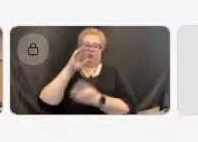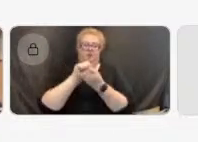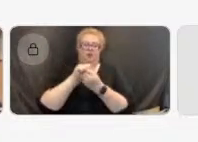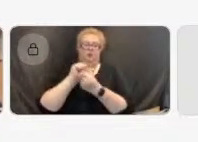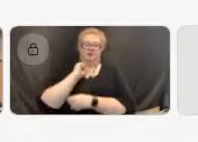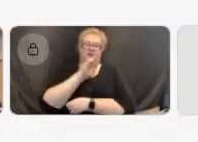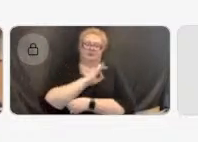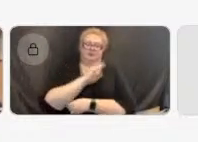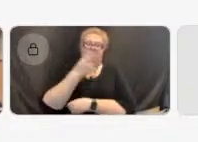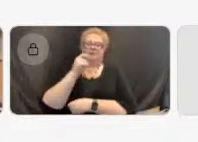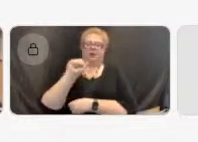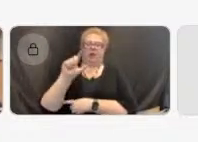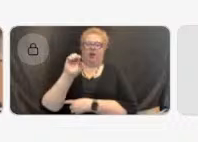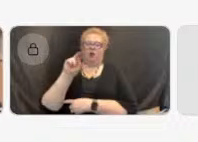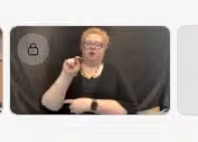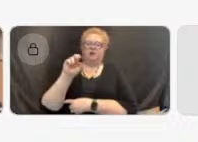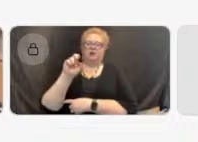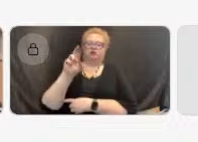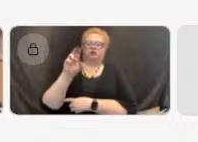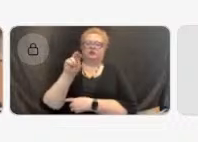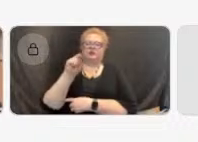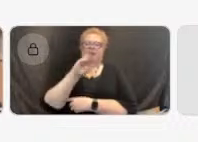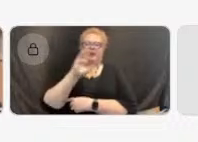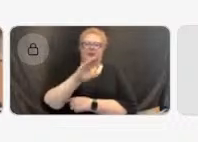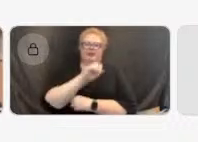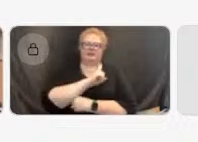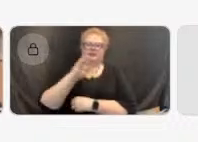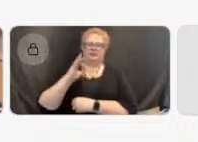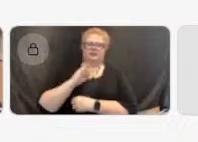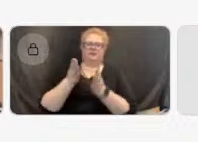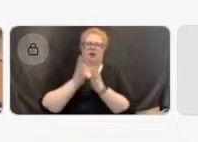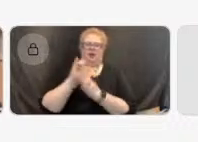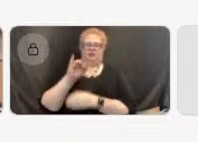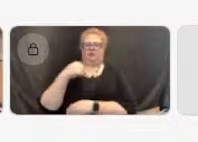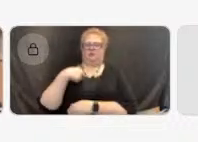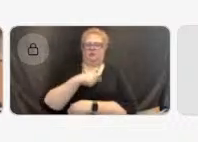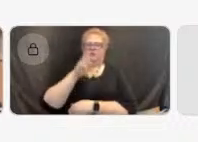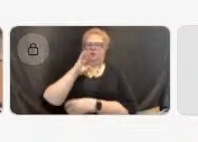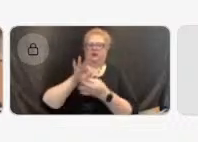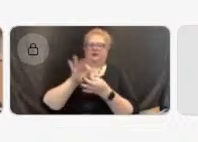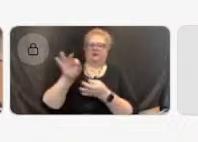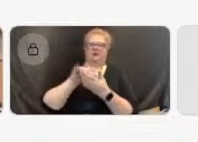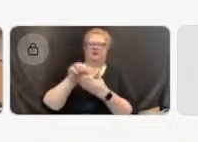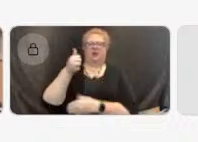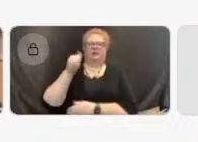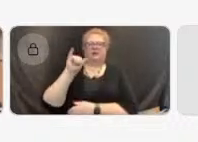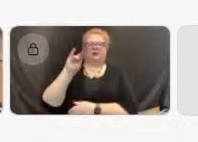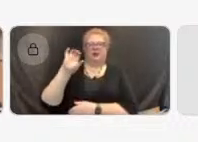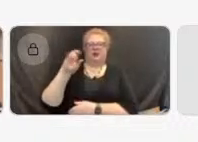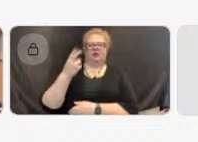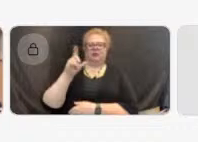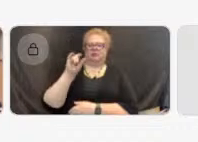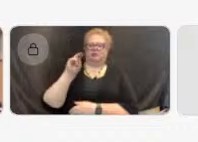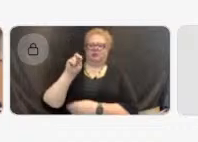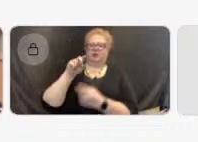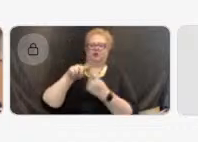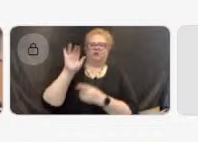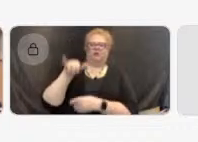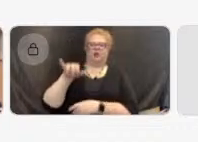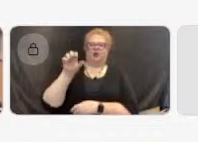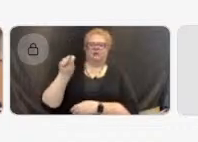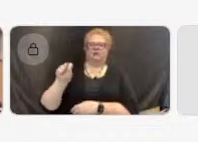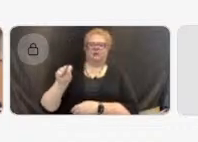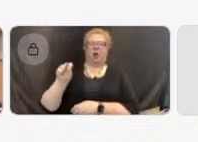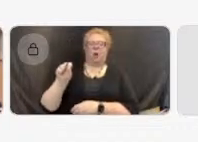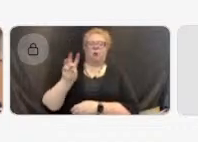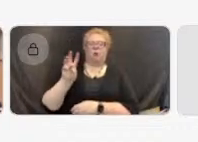staff. They asked if we would extend the 10-inch line over to our southwest corner. And Mr. Ferguson agreed to do that.